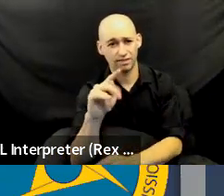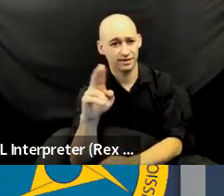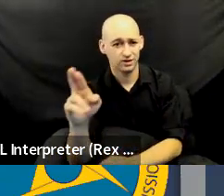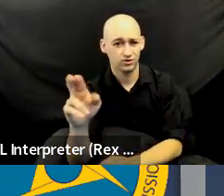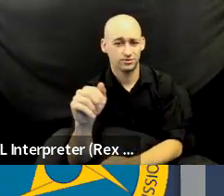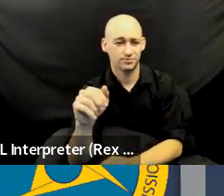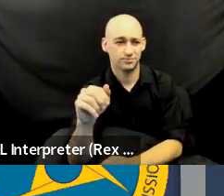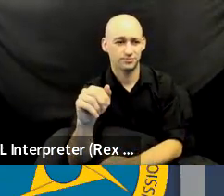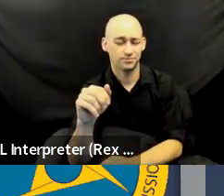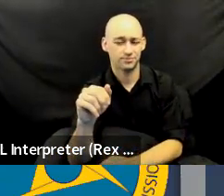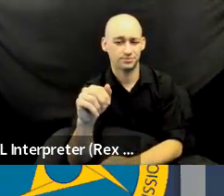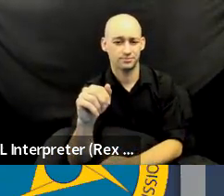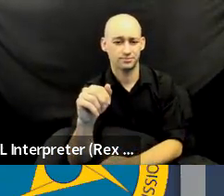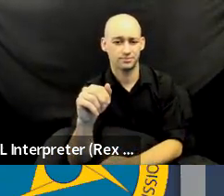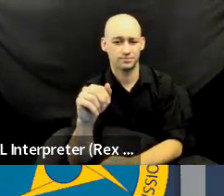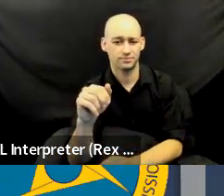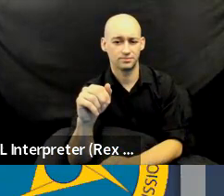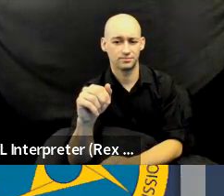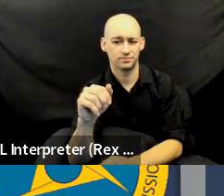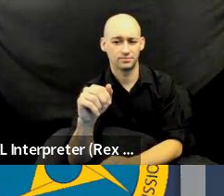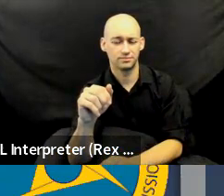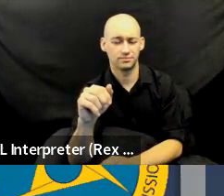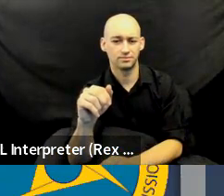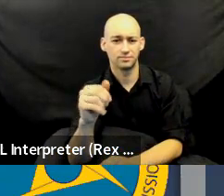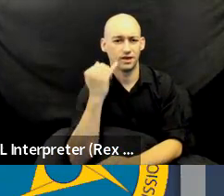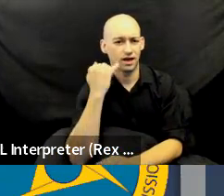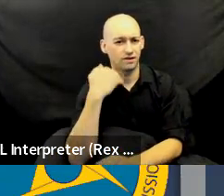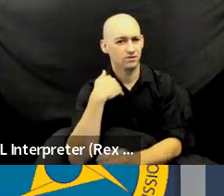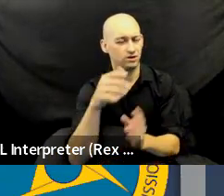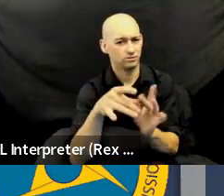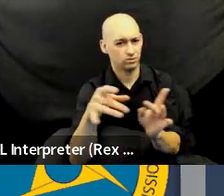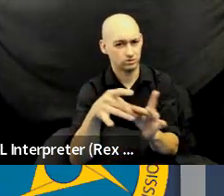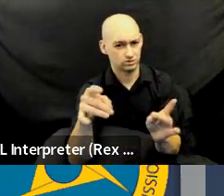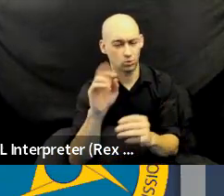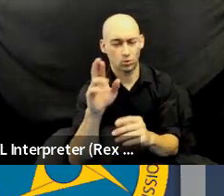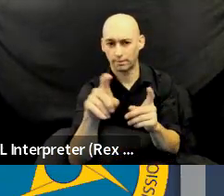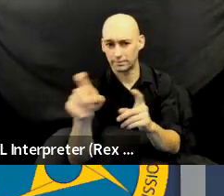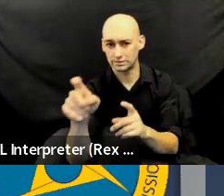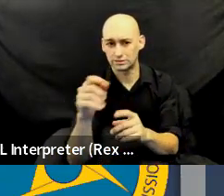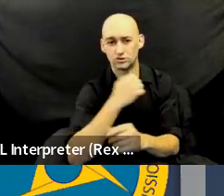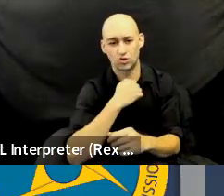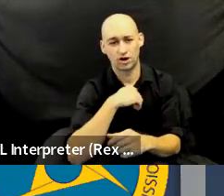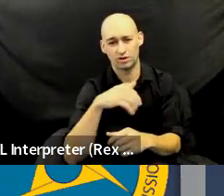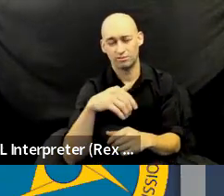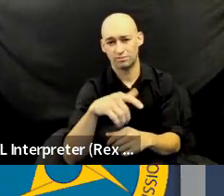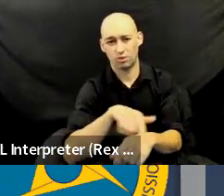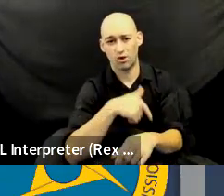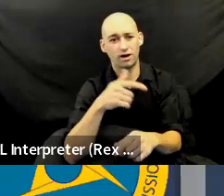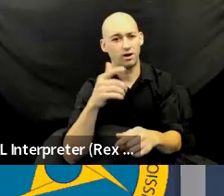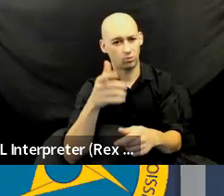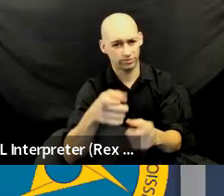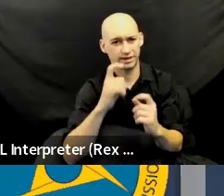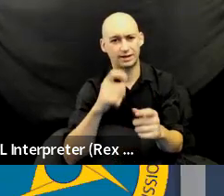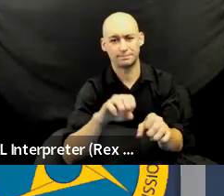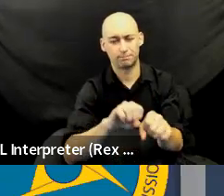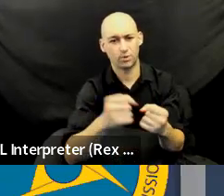Any other comments or questions from commissioners? Okay, sorry it took so long. We're going to take a quick break. We'll be back at 4:05.